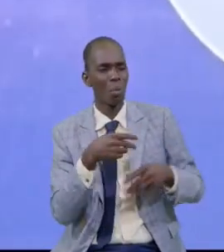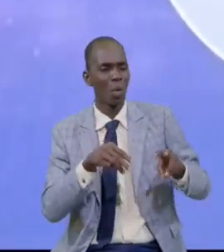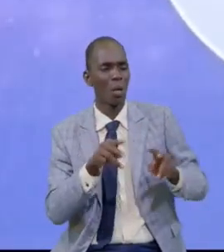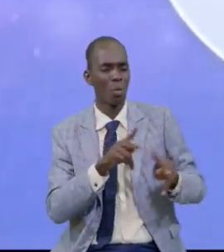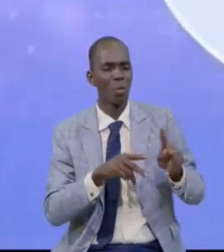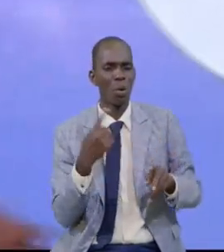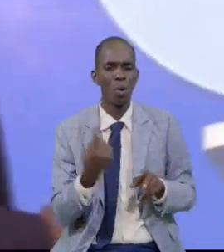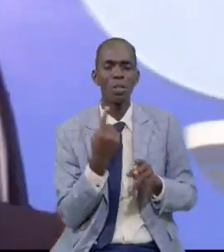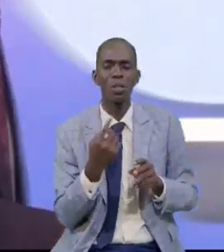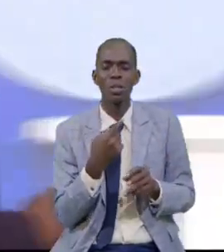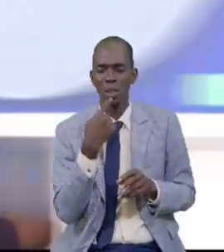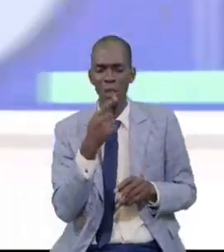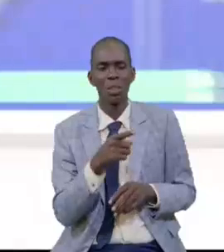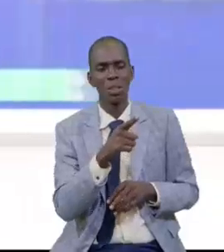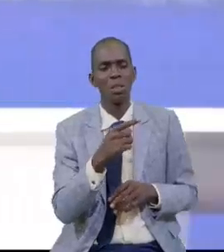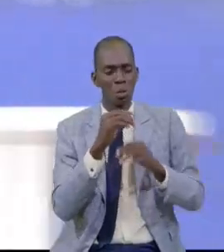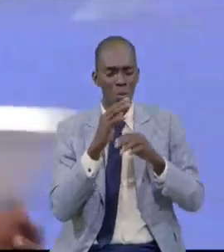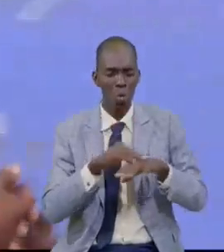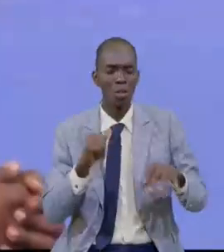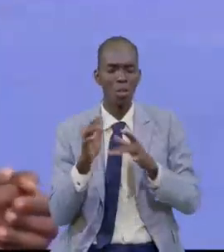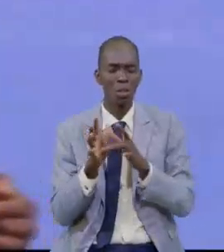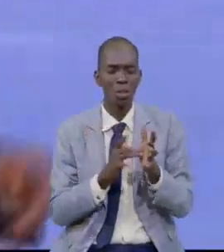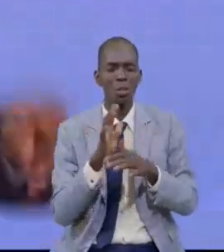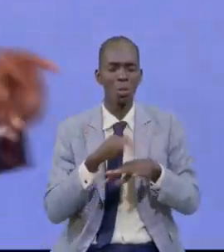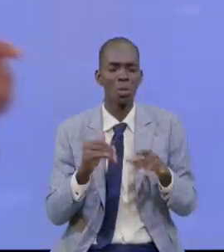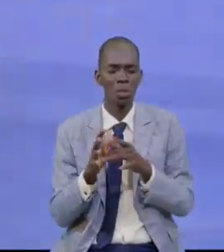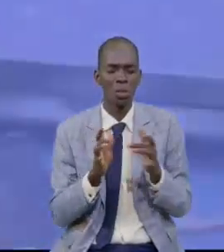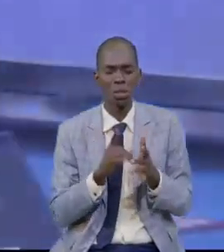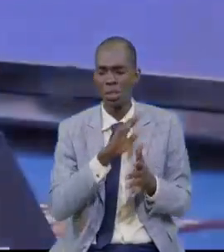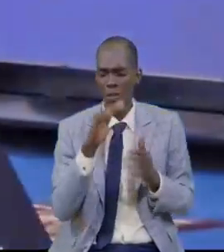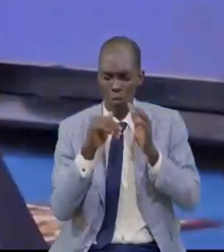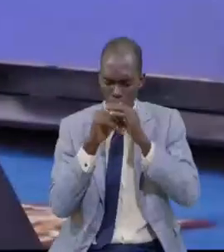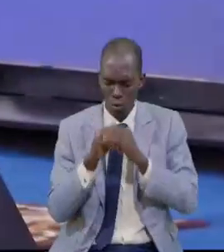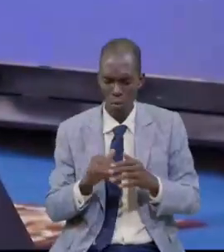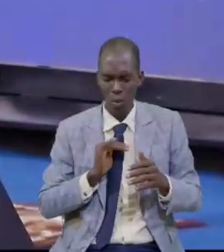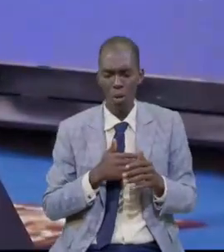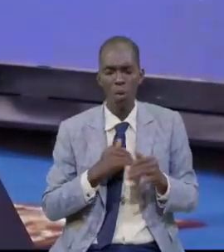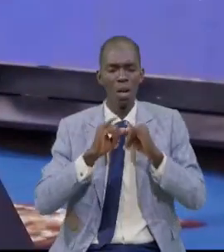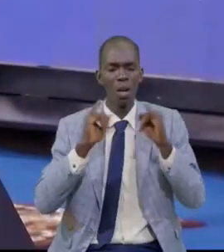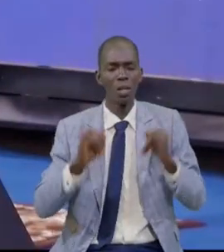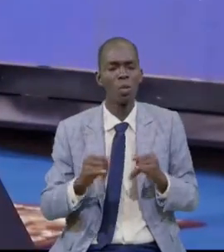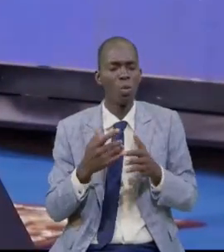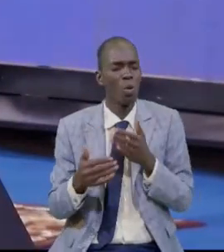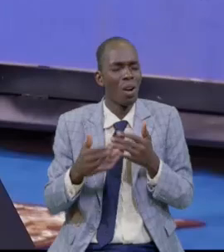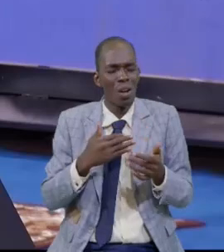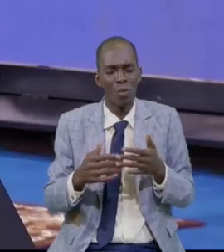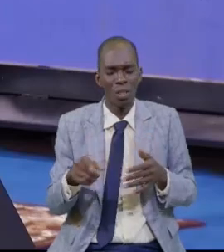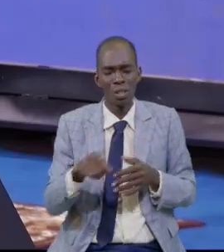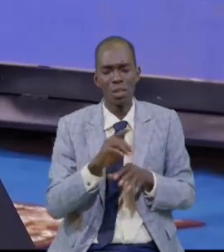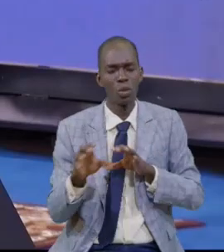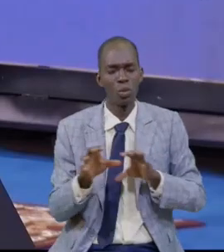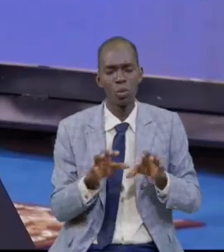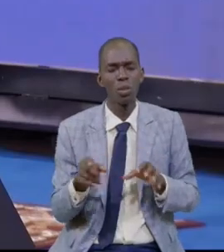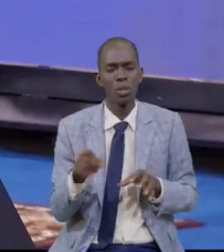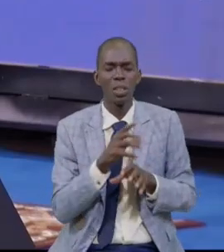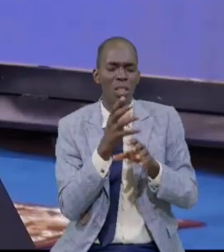our idols with us, and they want to do something, whatever they do, they get it from the sea, they get it from the bush, they get